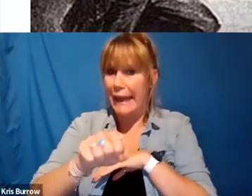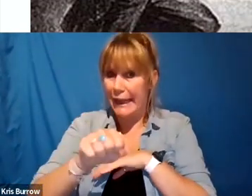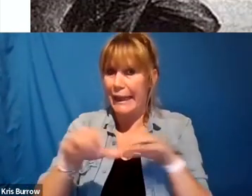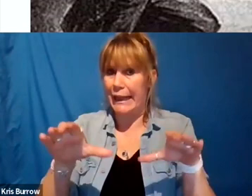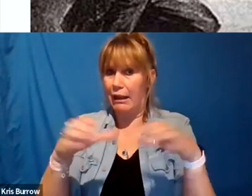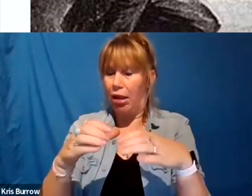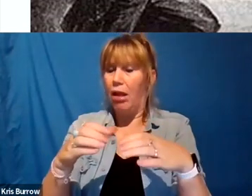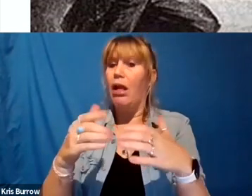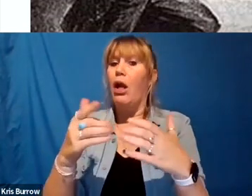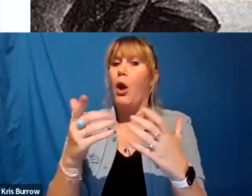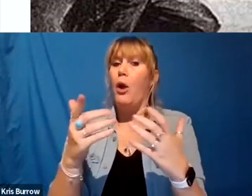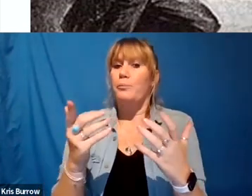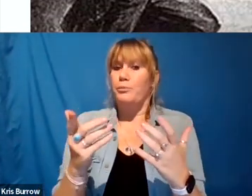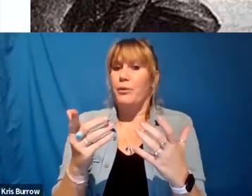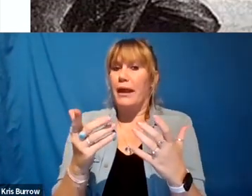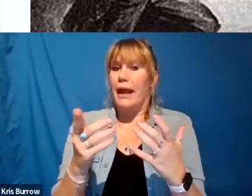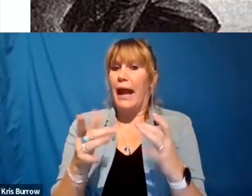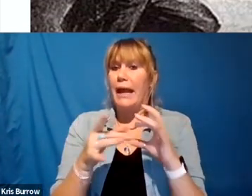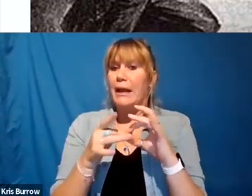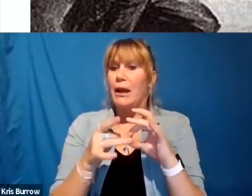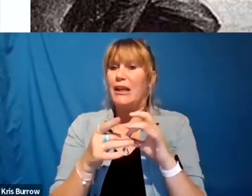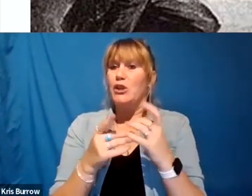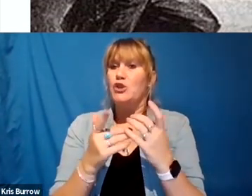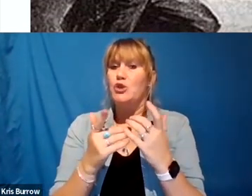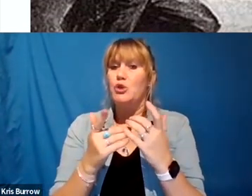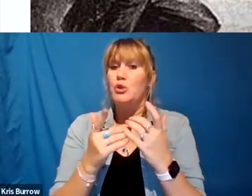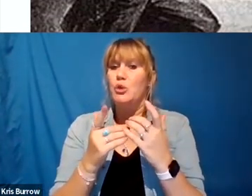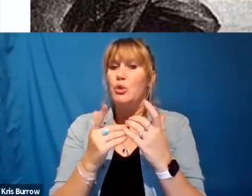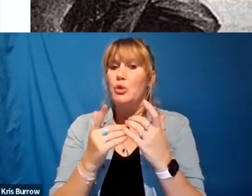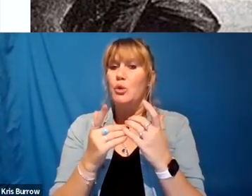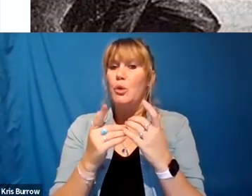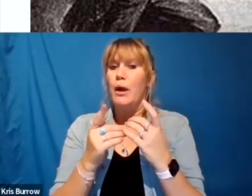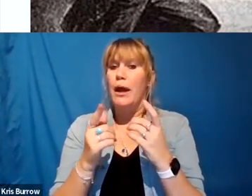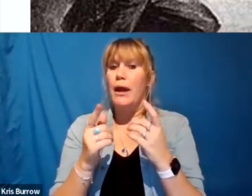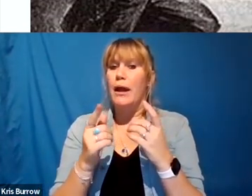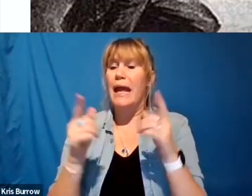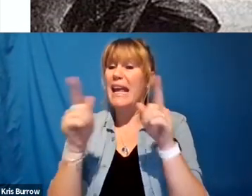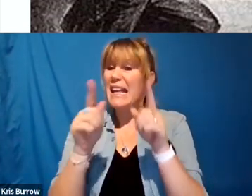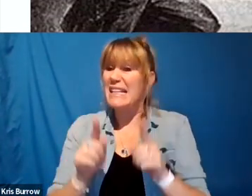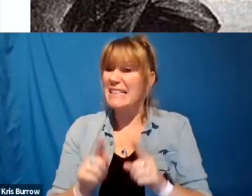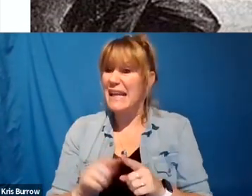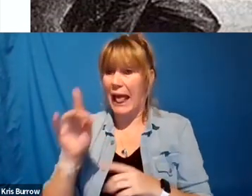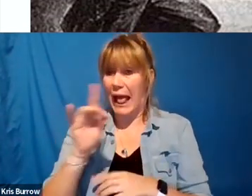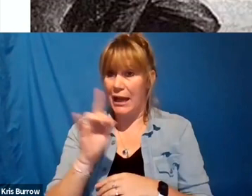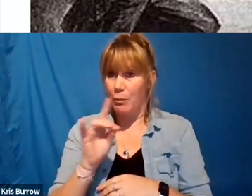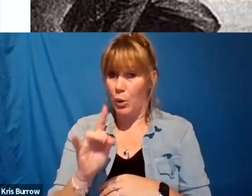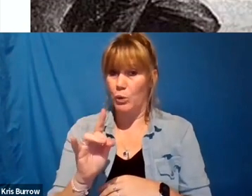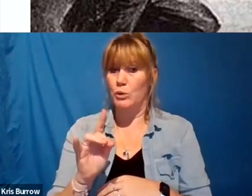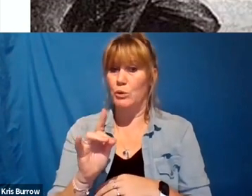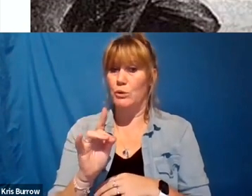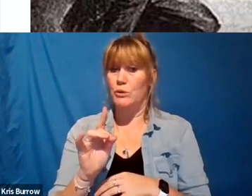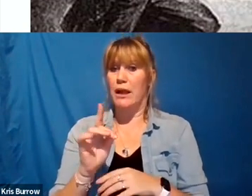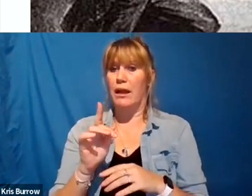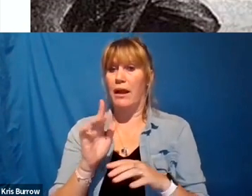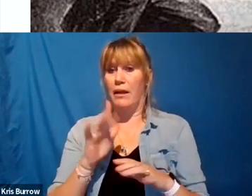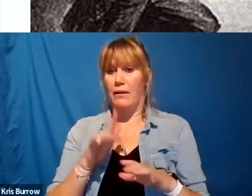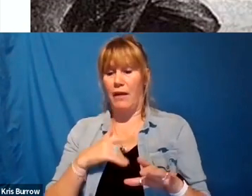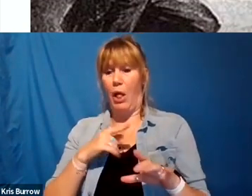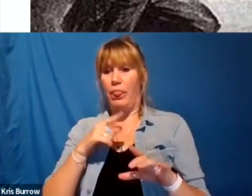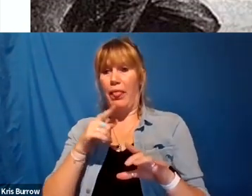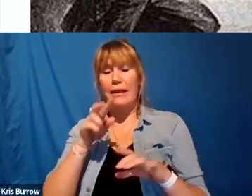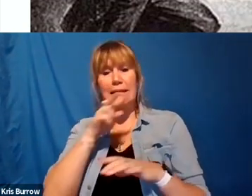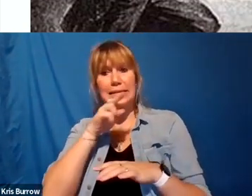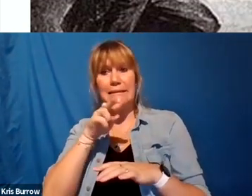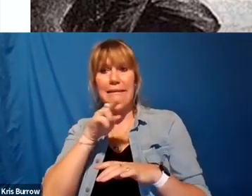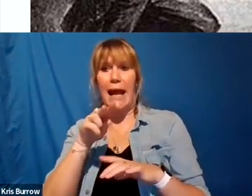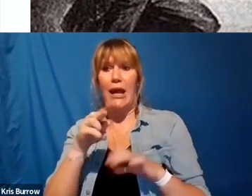very old English family and said to be corrupted by a long residence in the tropics. This was a character